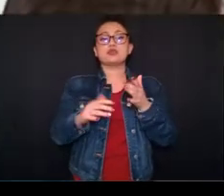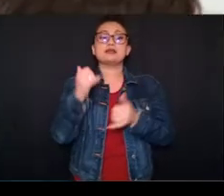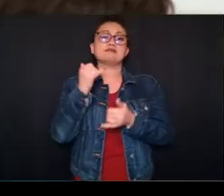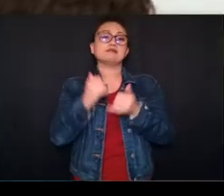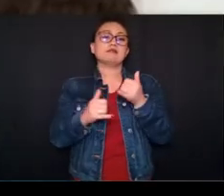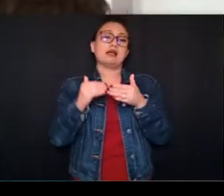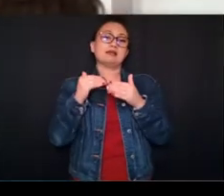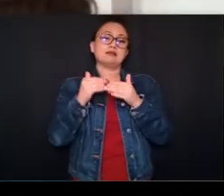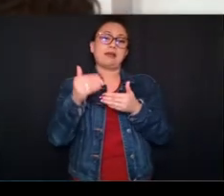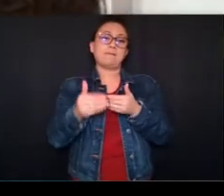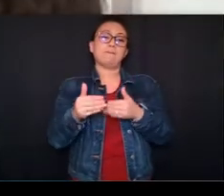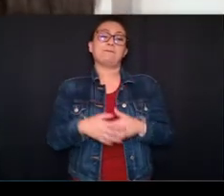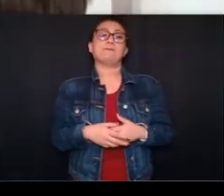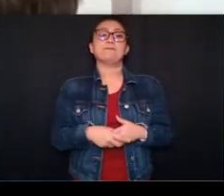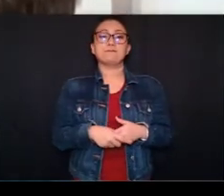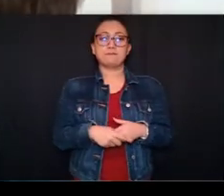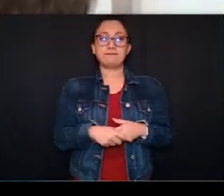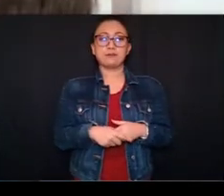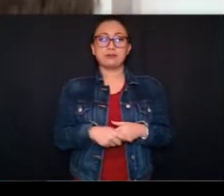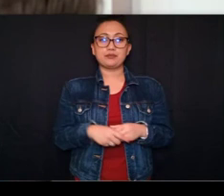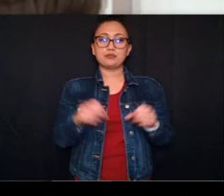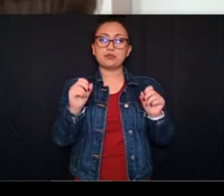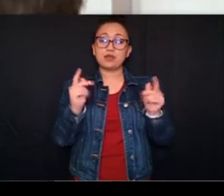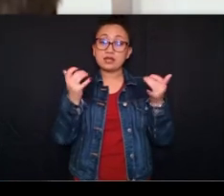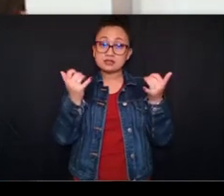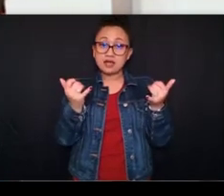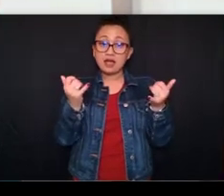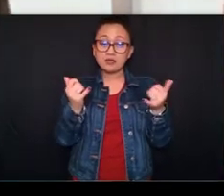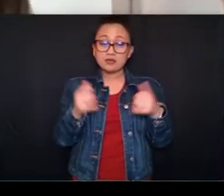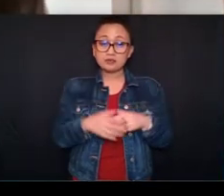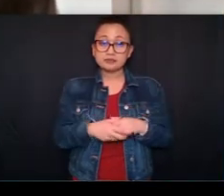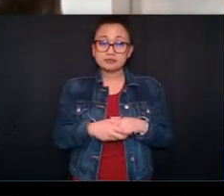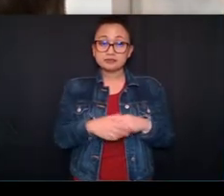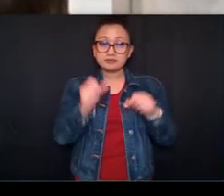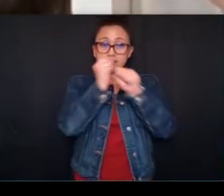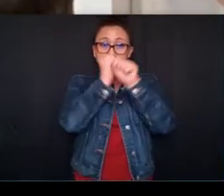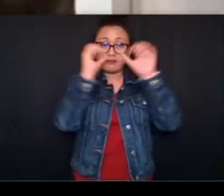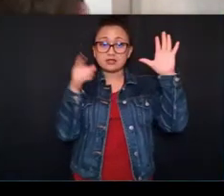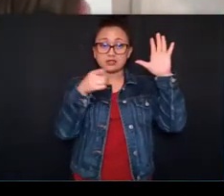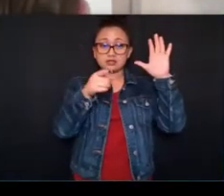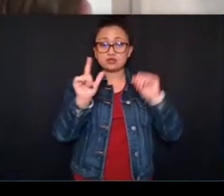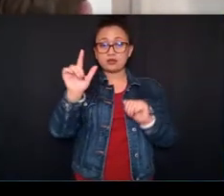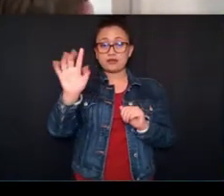last step. Now, what if we have 24